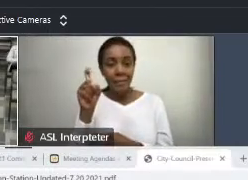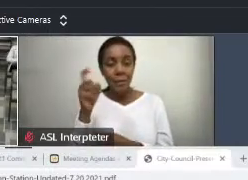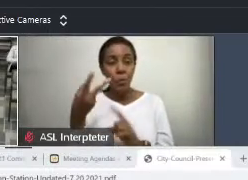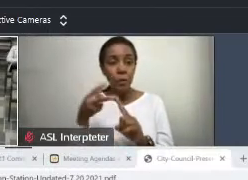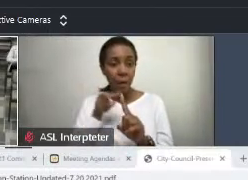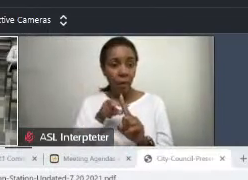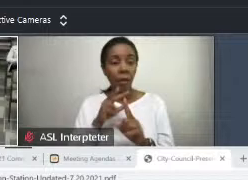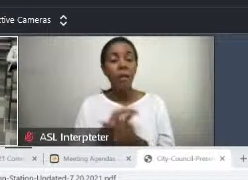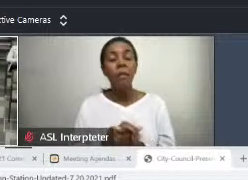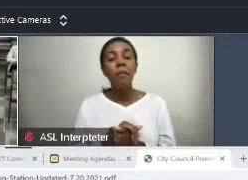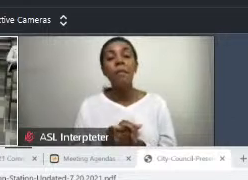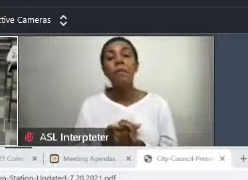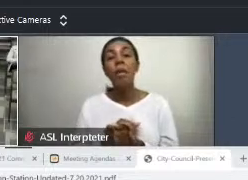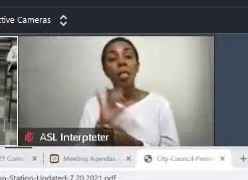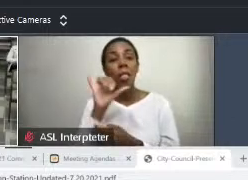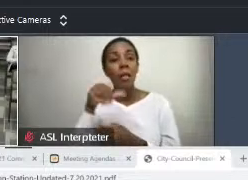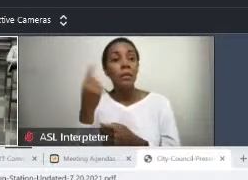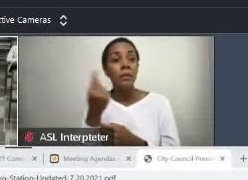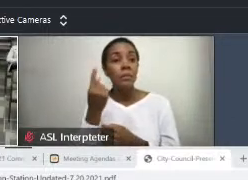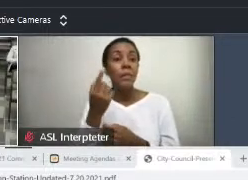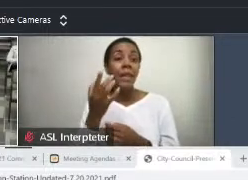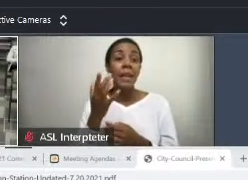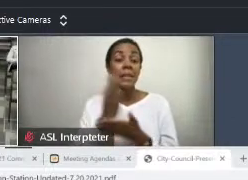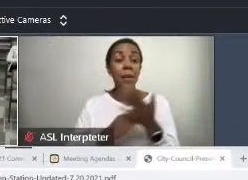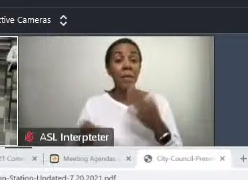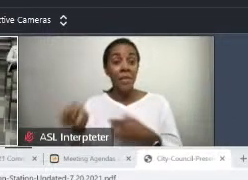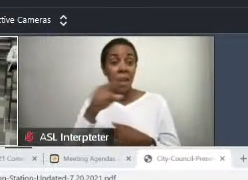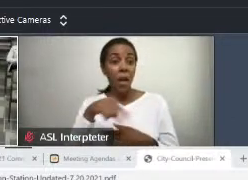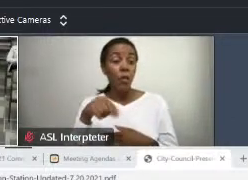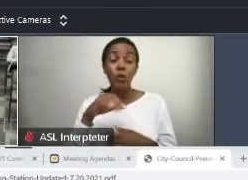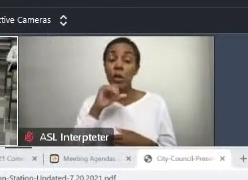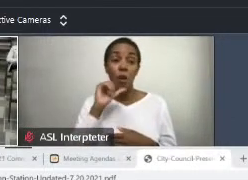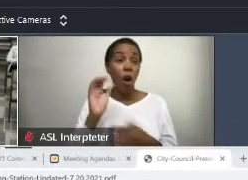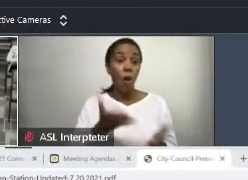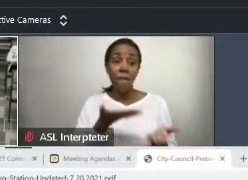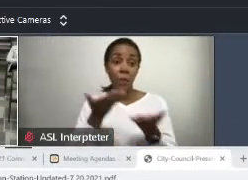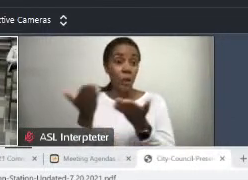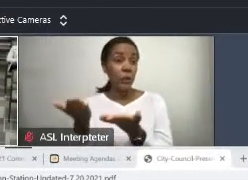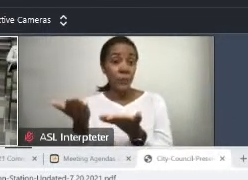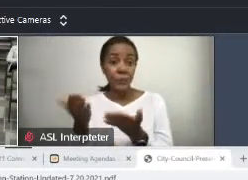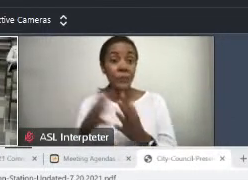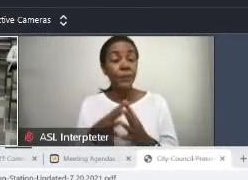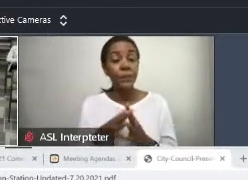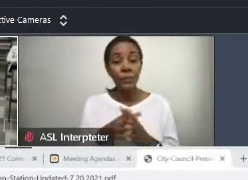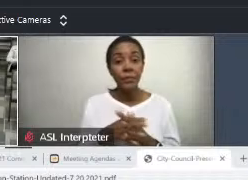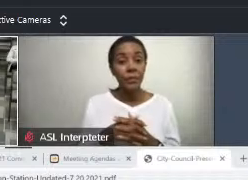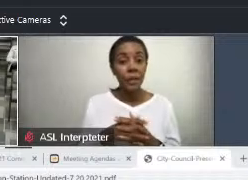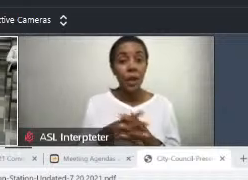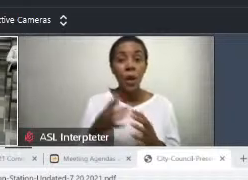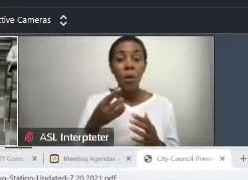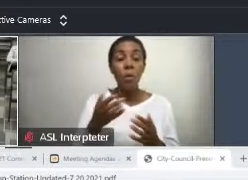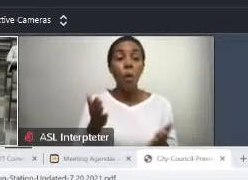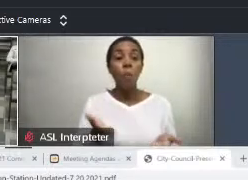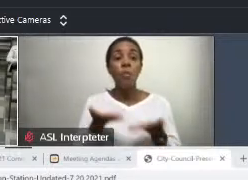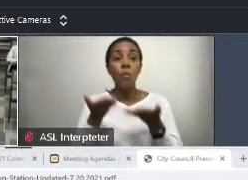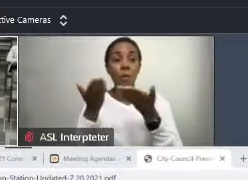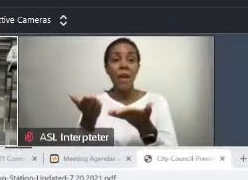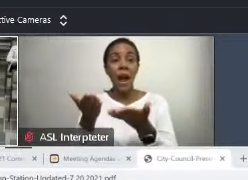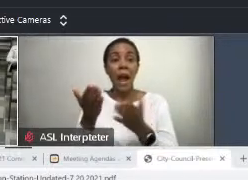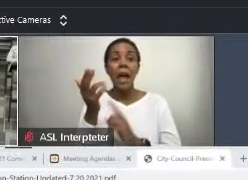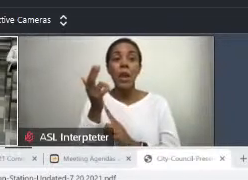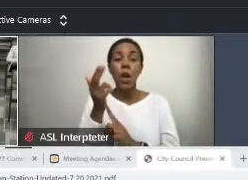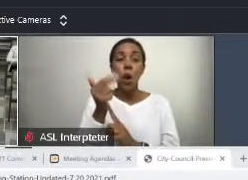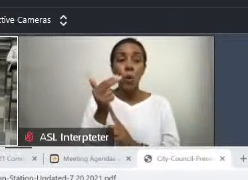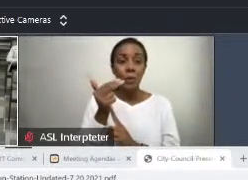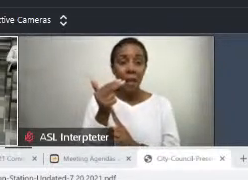That's something that I know some of the other proposals did not offer. It will provide a hotel, select service hotel